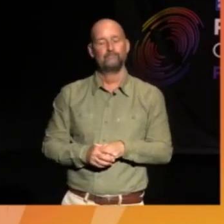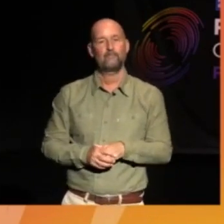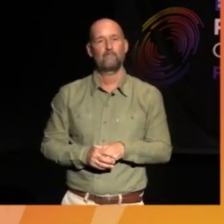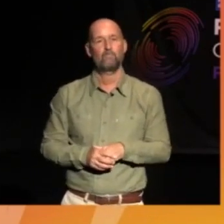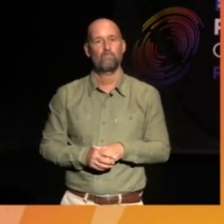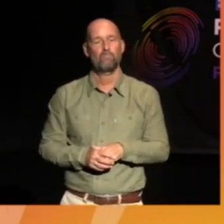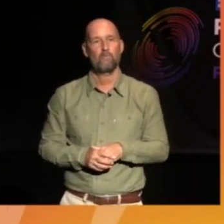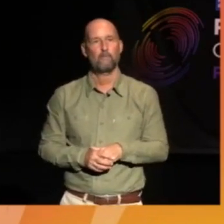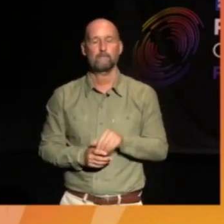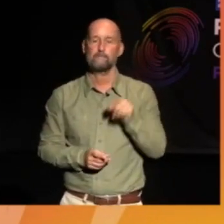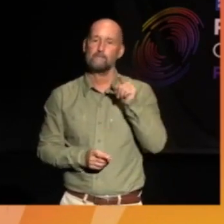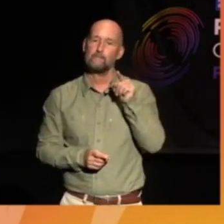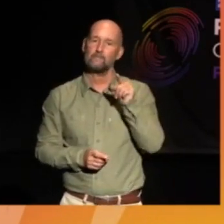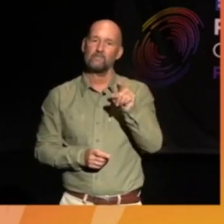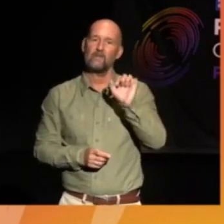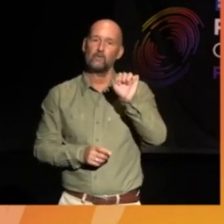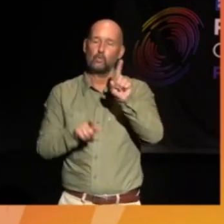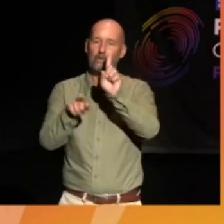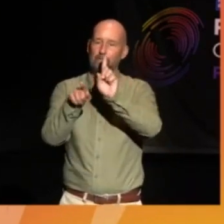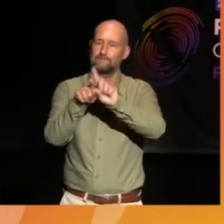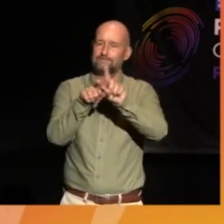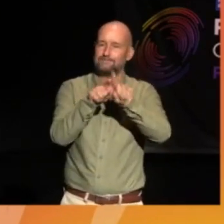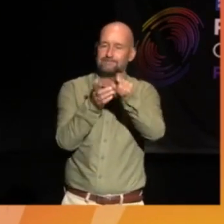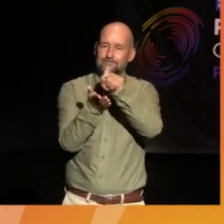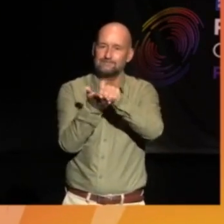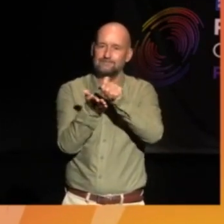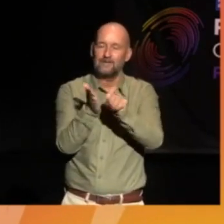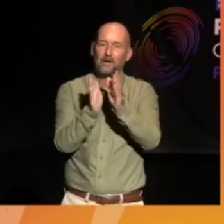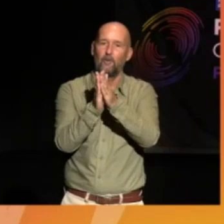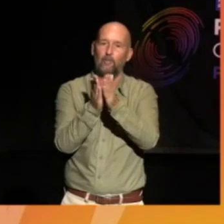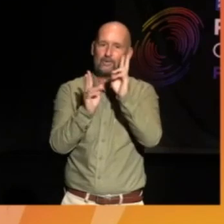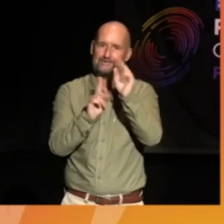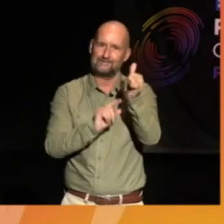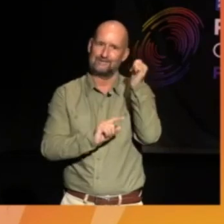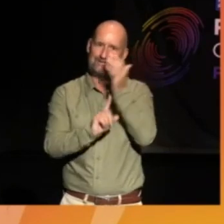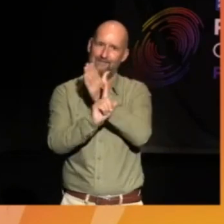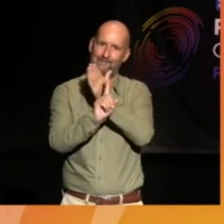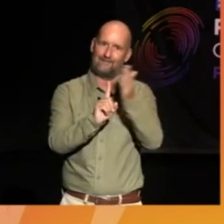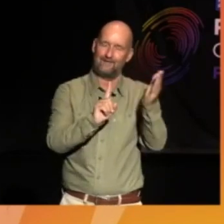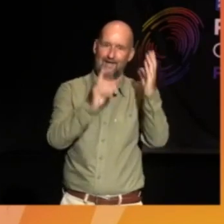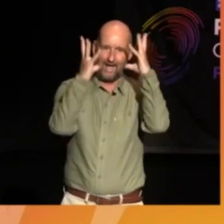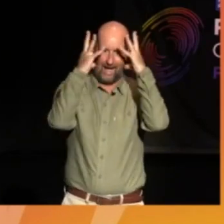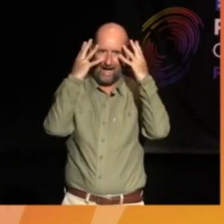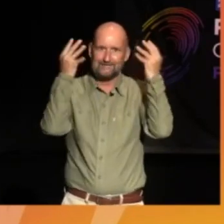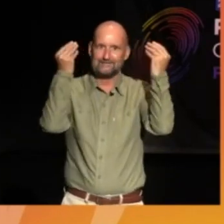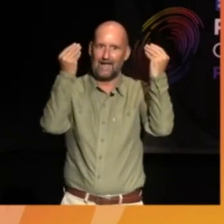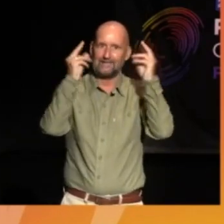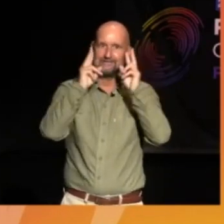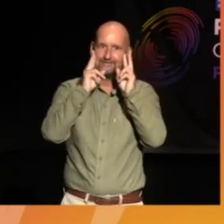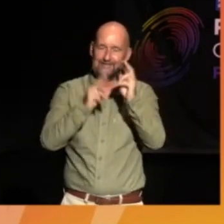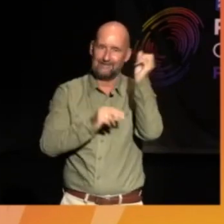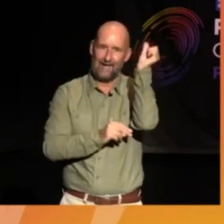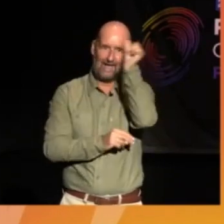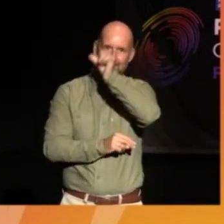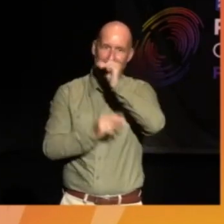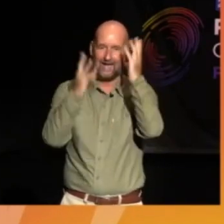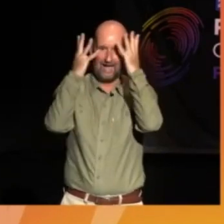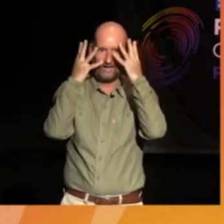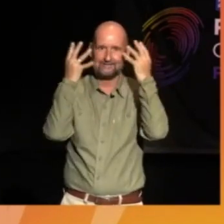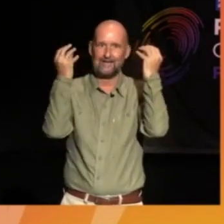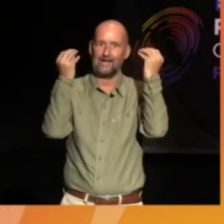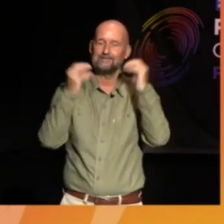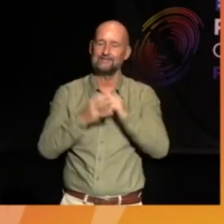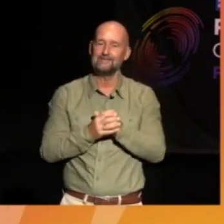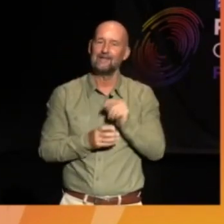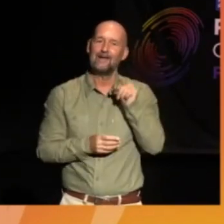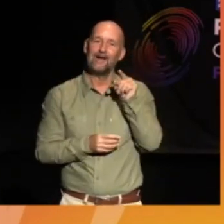you've got a wonderful range of books behind you. I can actually see Albert Einstein behind you. So, you know, I know